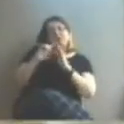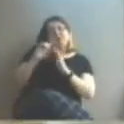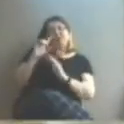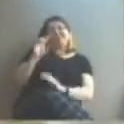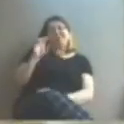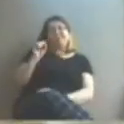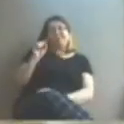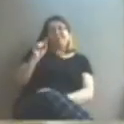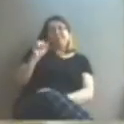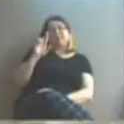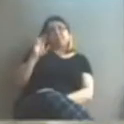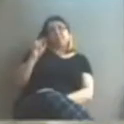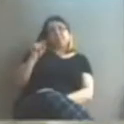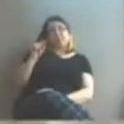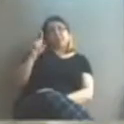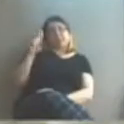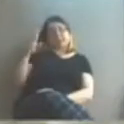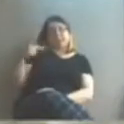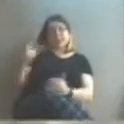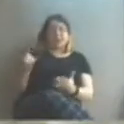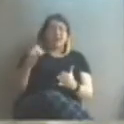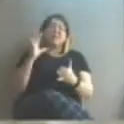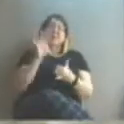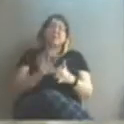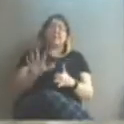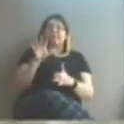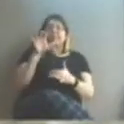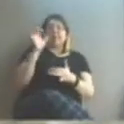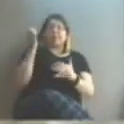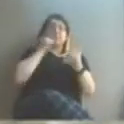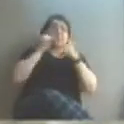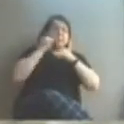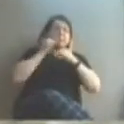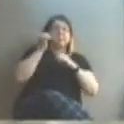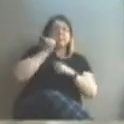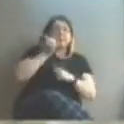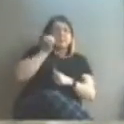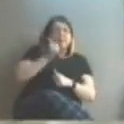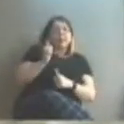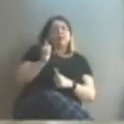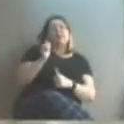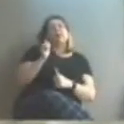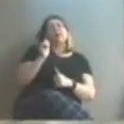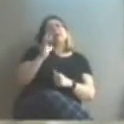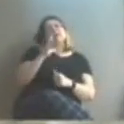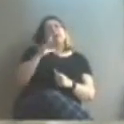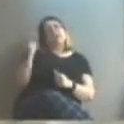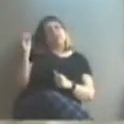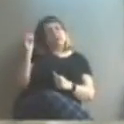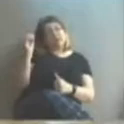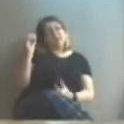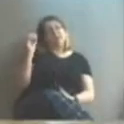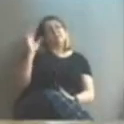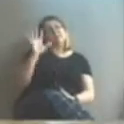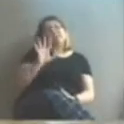goal. Right now we're averaging about 500 calls a day, and as we showed you when we gave the presentation on it,